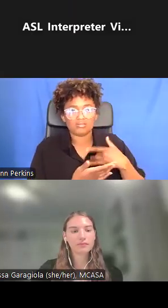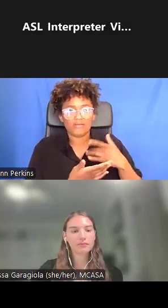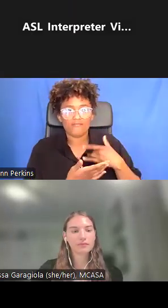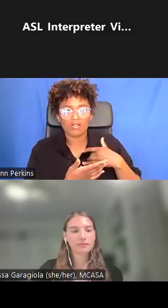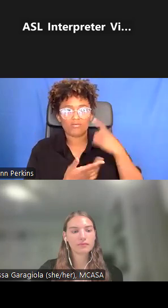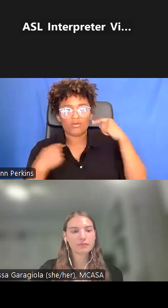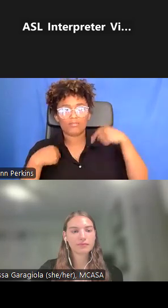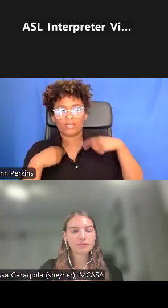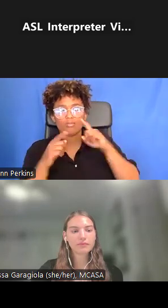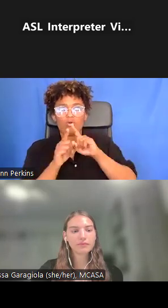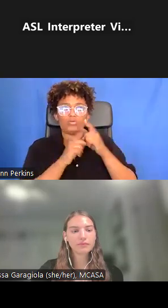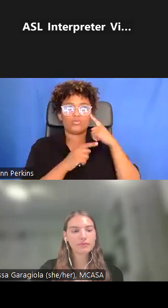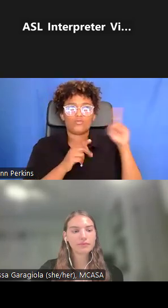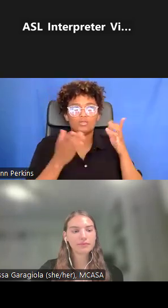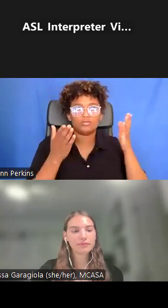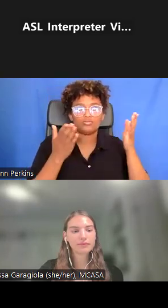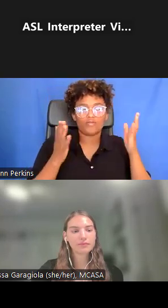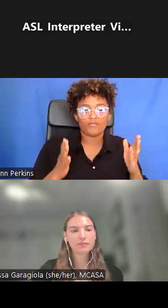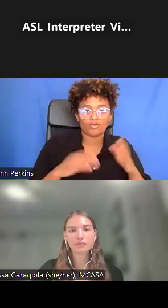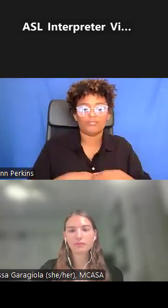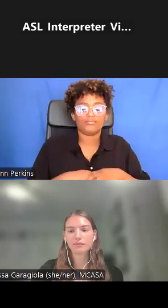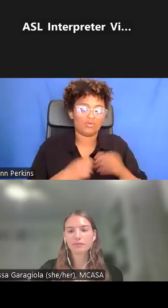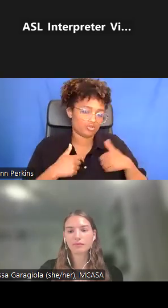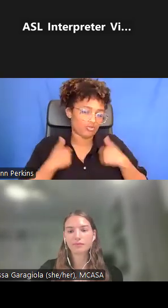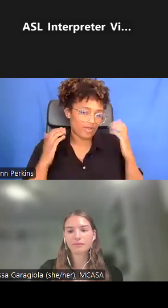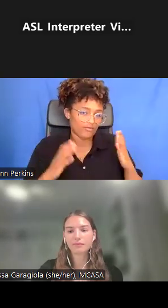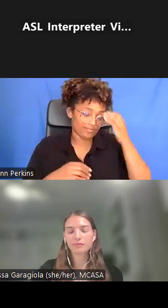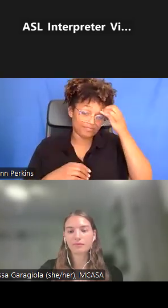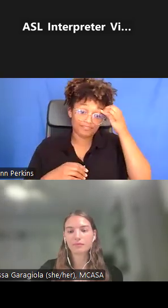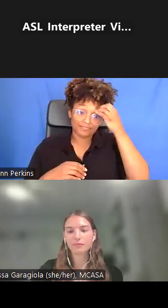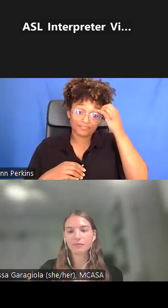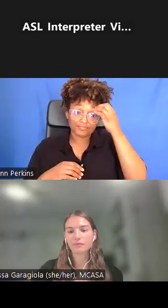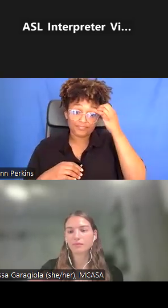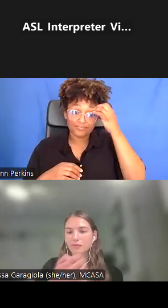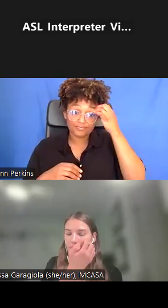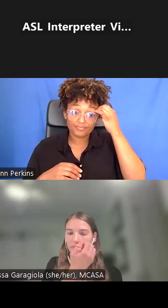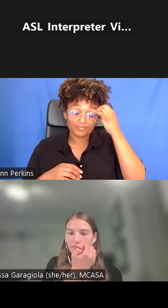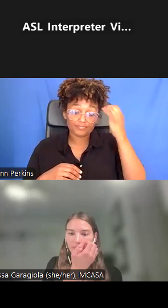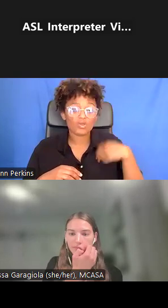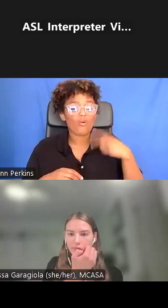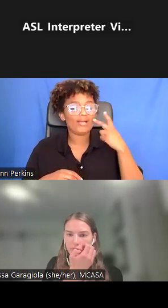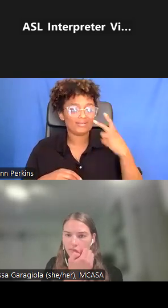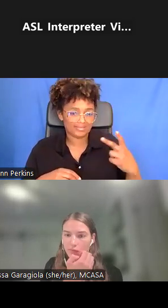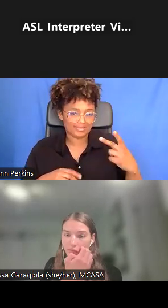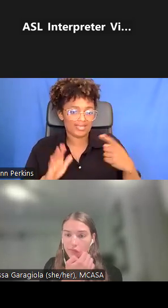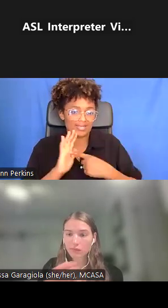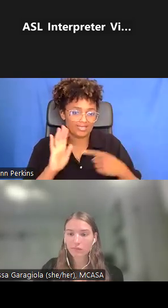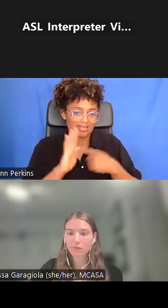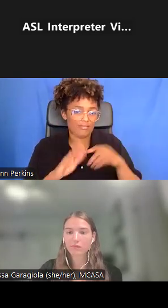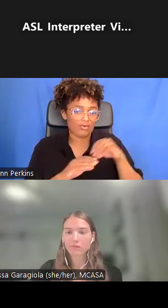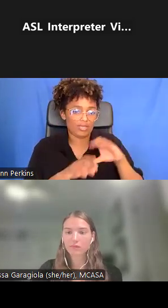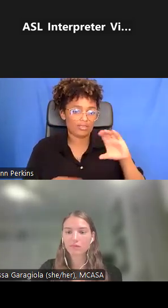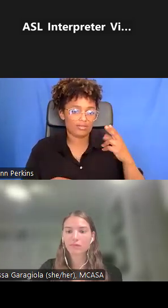the survivor. Um, oh, I love this example from that was just put in the chat